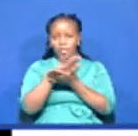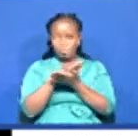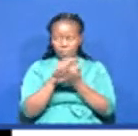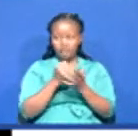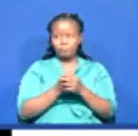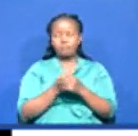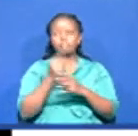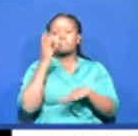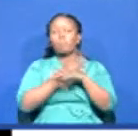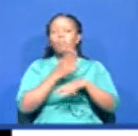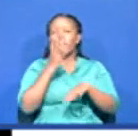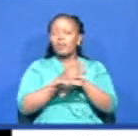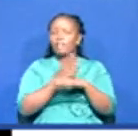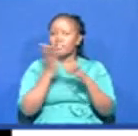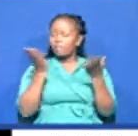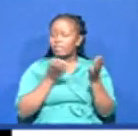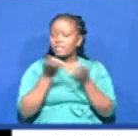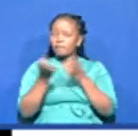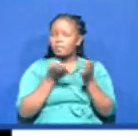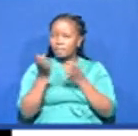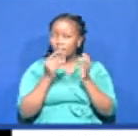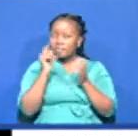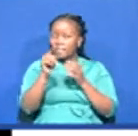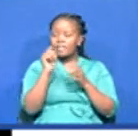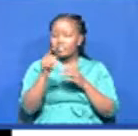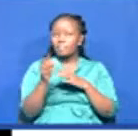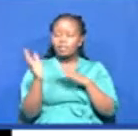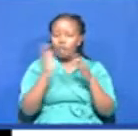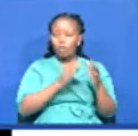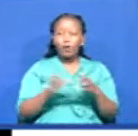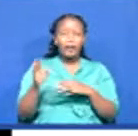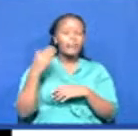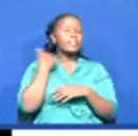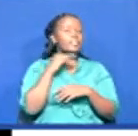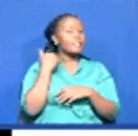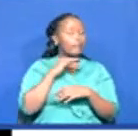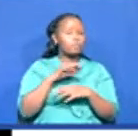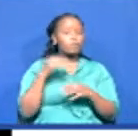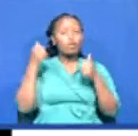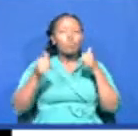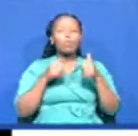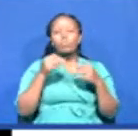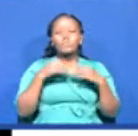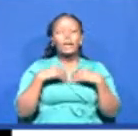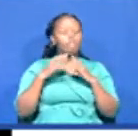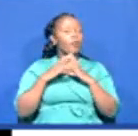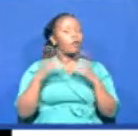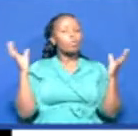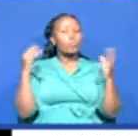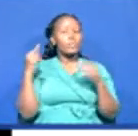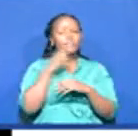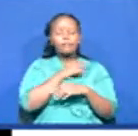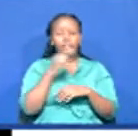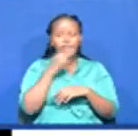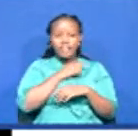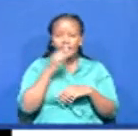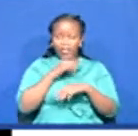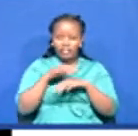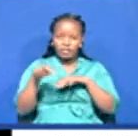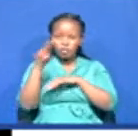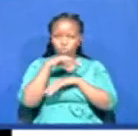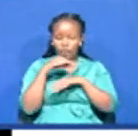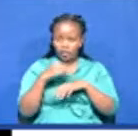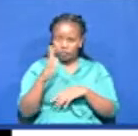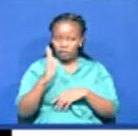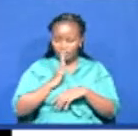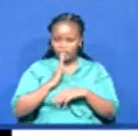Counterfeiting and illicit trade is an organized crime that poses a significant and growing threat to national security. It has